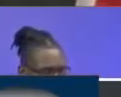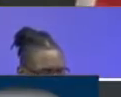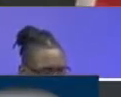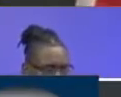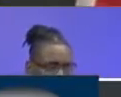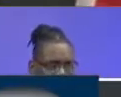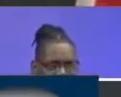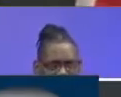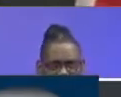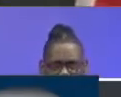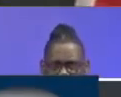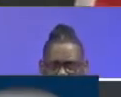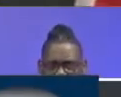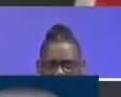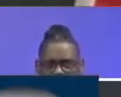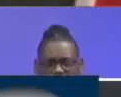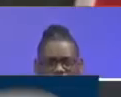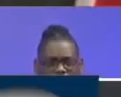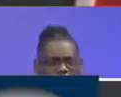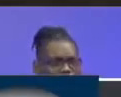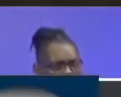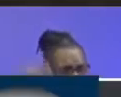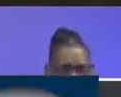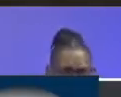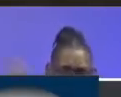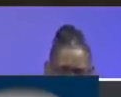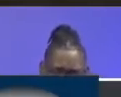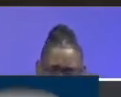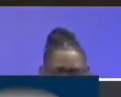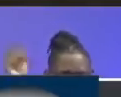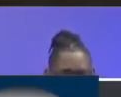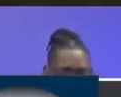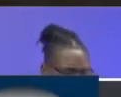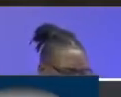within the public sector. Does that extend to teachers, NP,